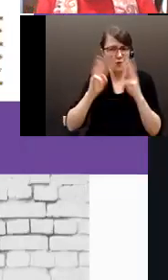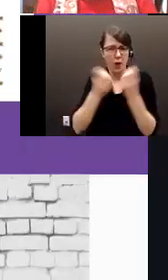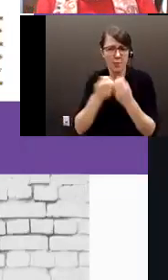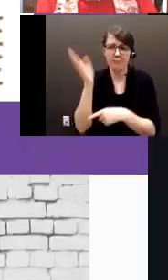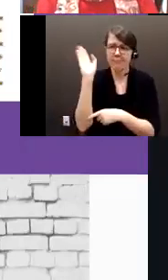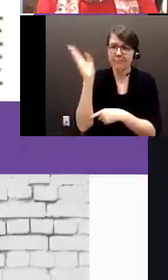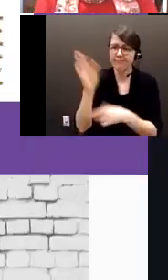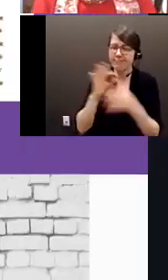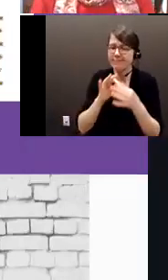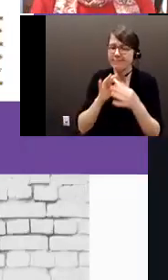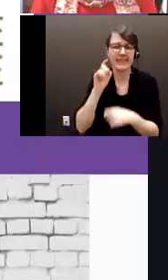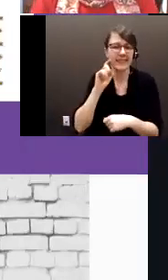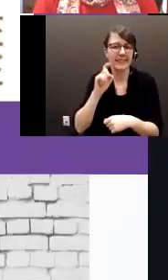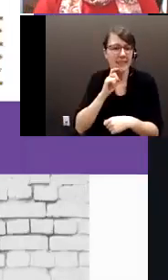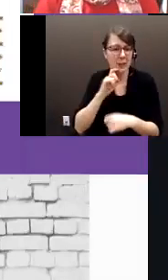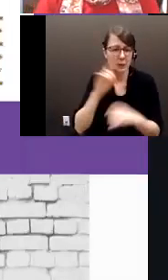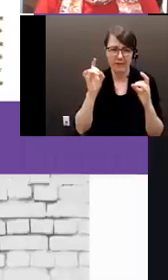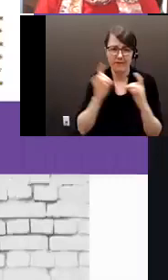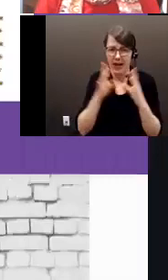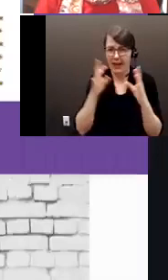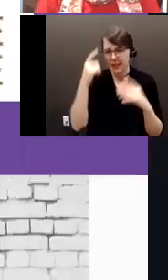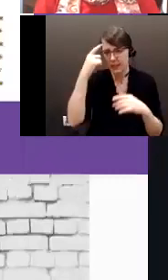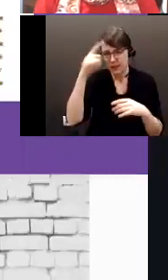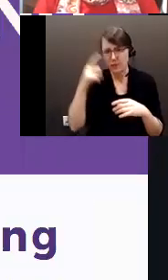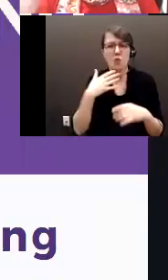practical approaches for trauma-informed responses.